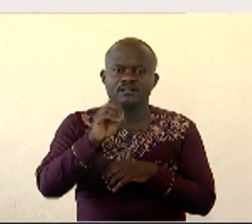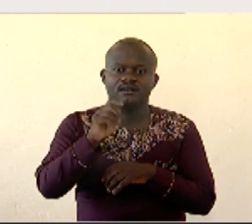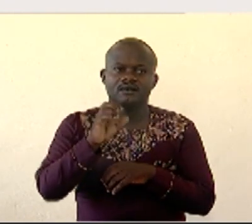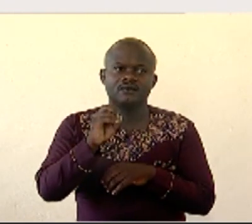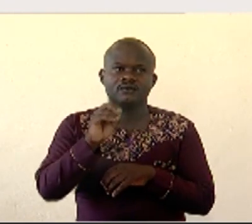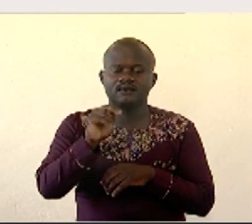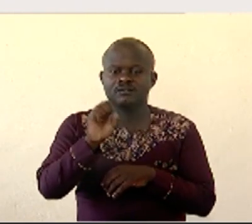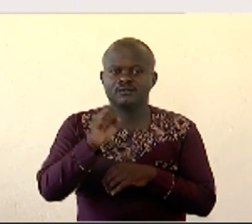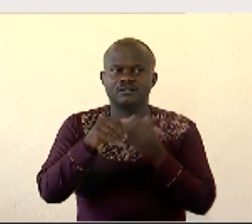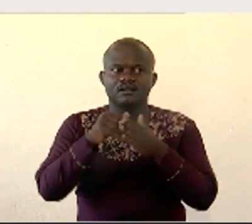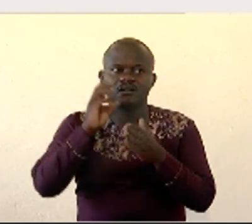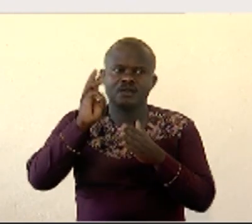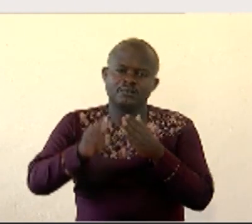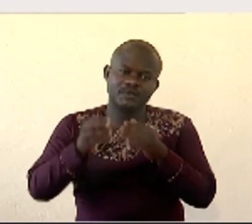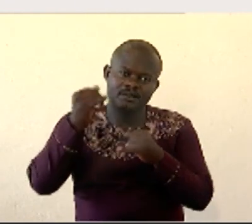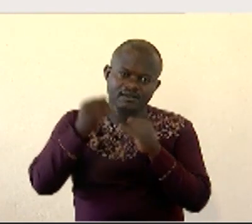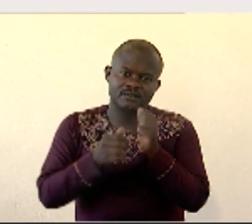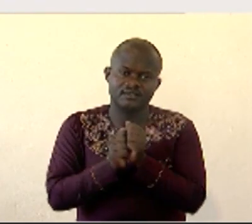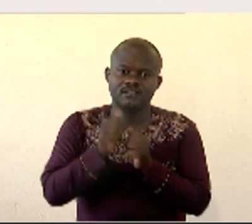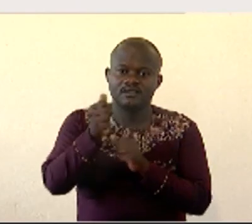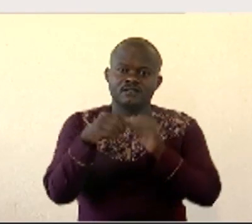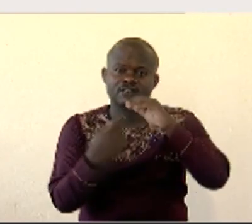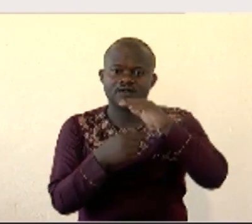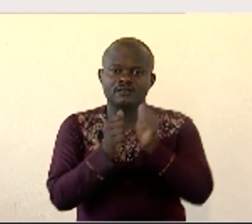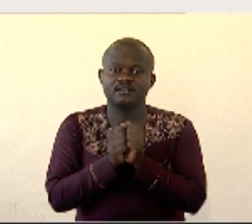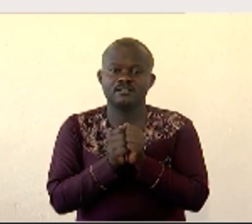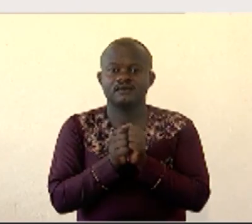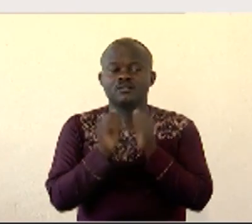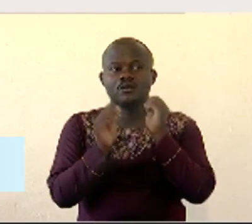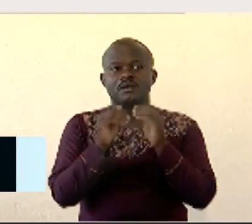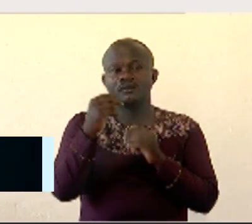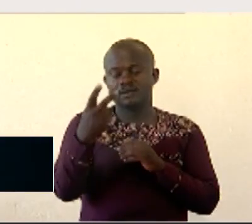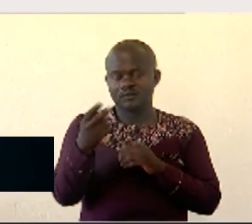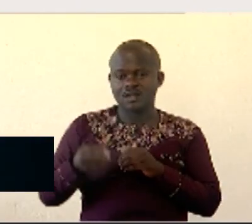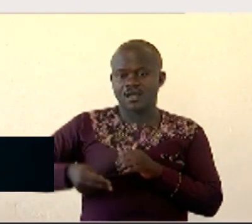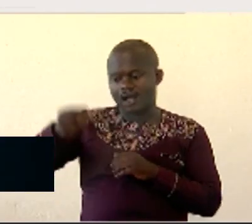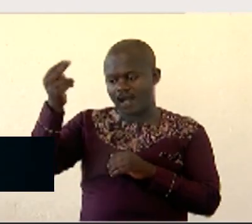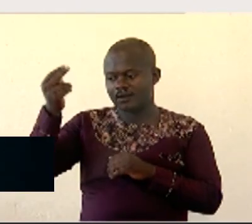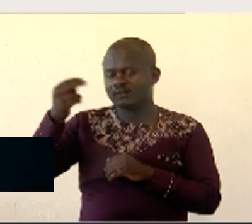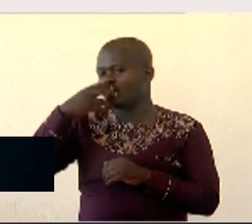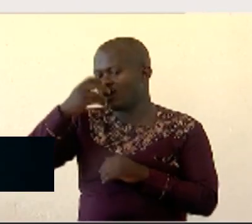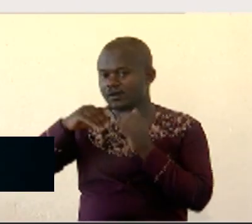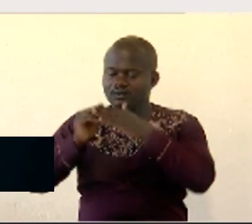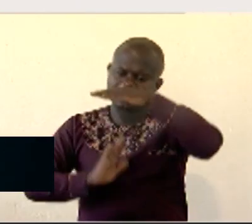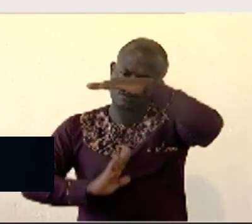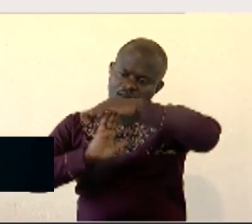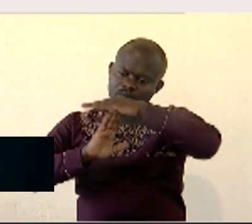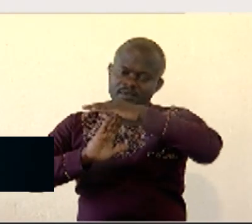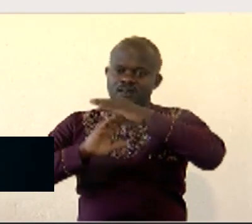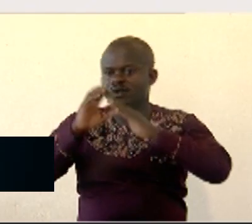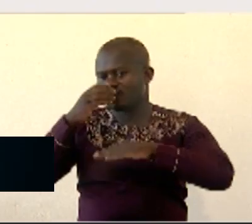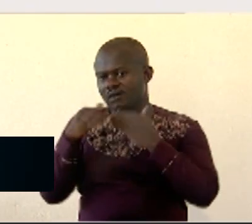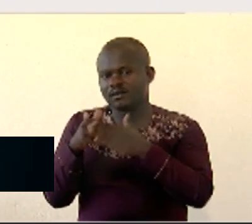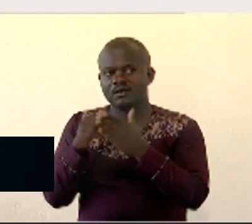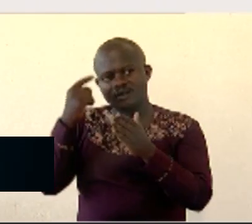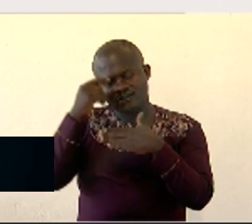because some of the enzyme has been denatured. So we compare two things. High temperature meaning that it must be optimum temperature